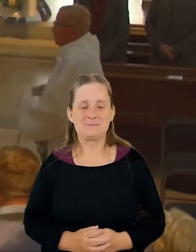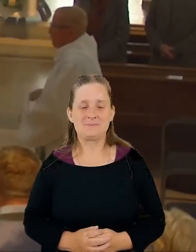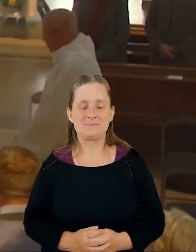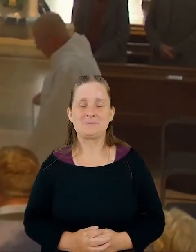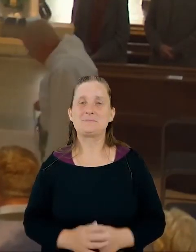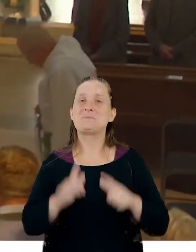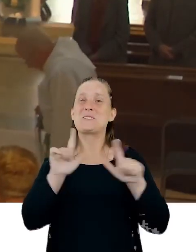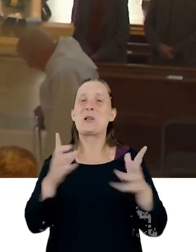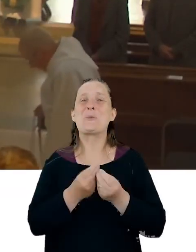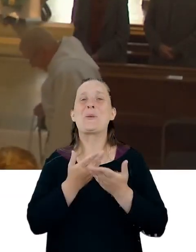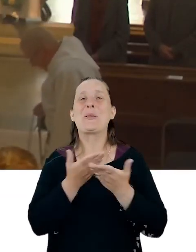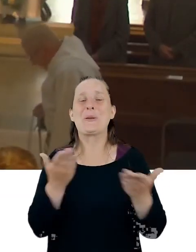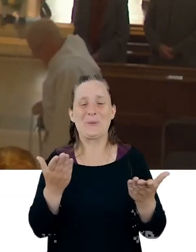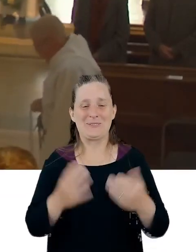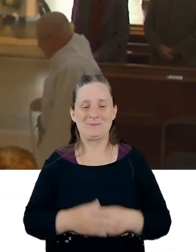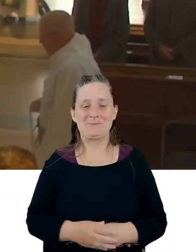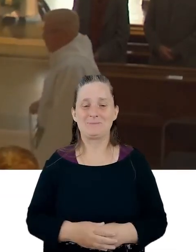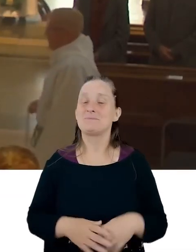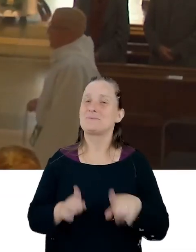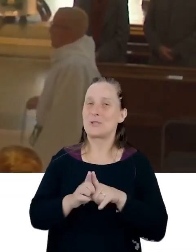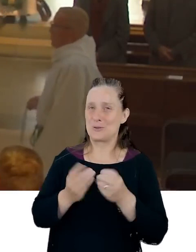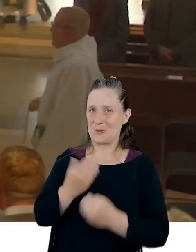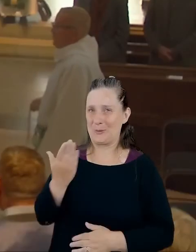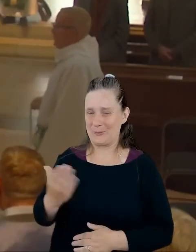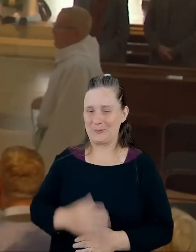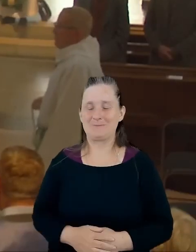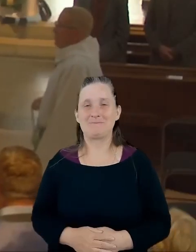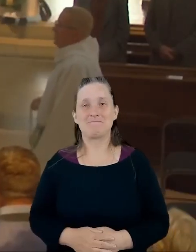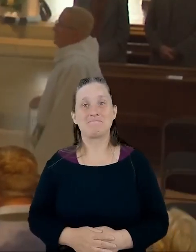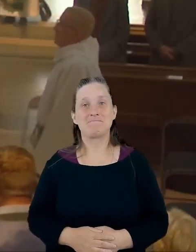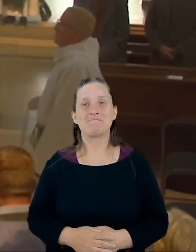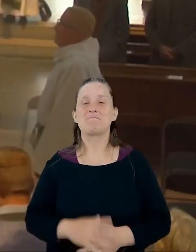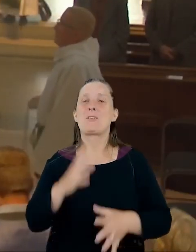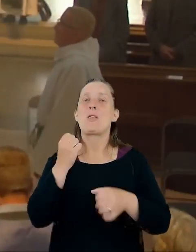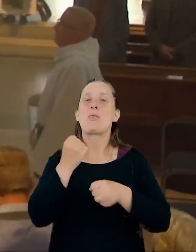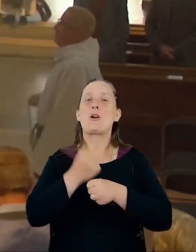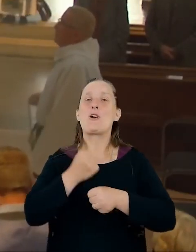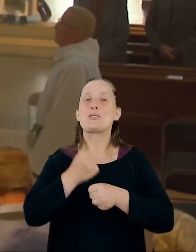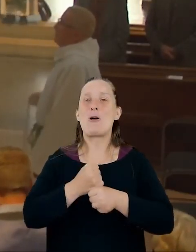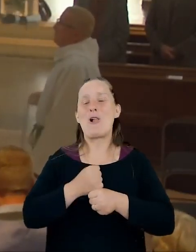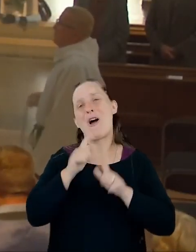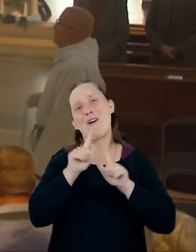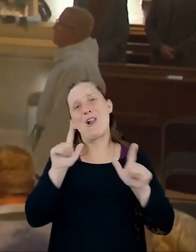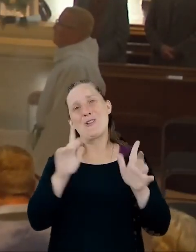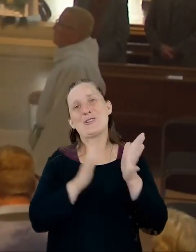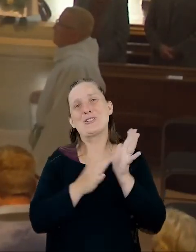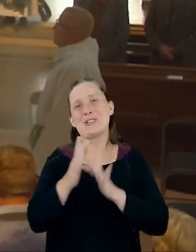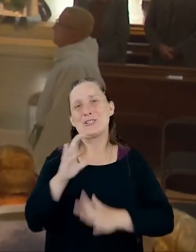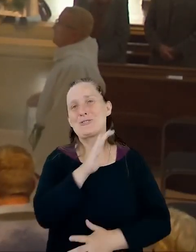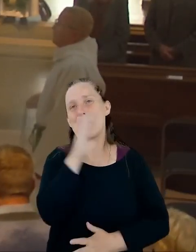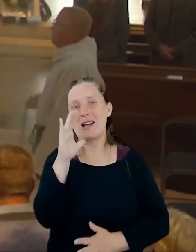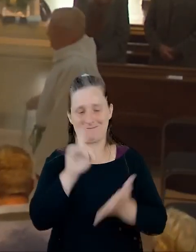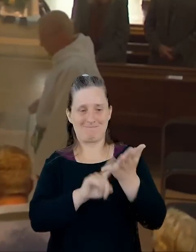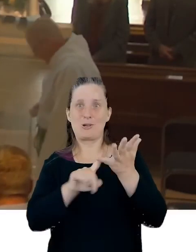The Lord be with you. And also with you. Hear the gospel of our Lord Jesus Christ according